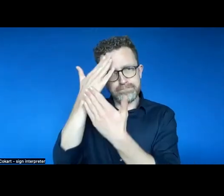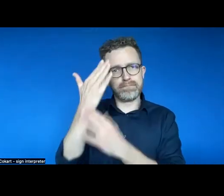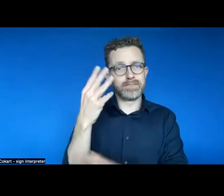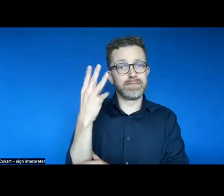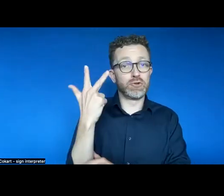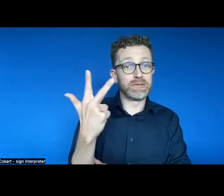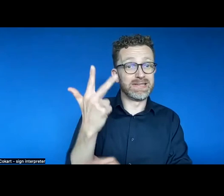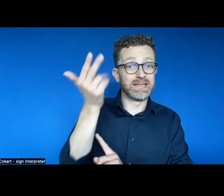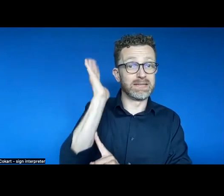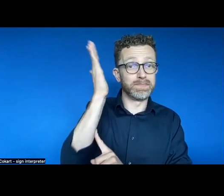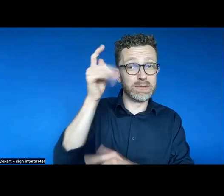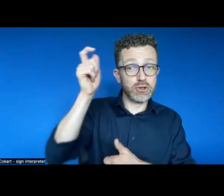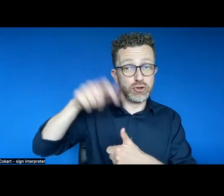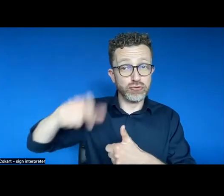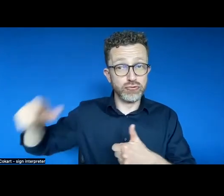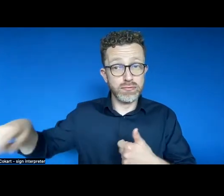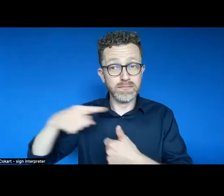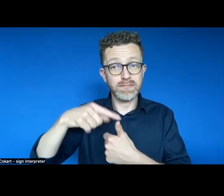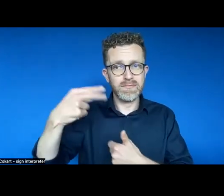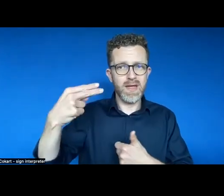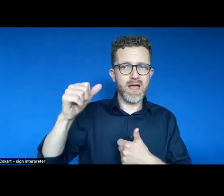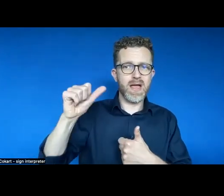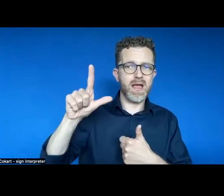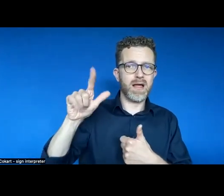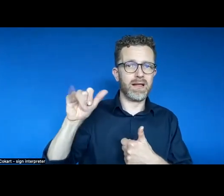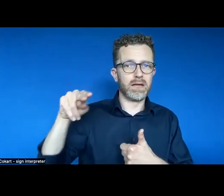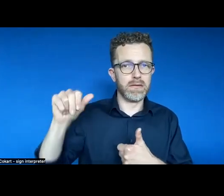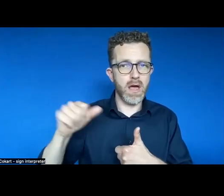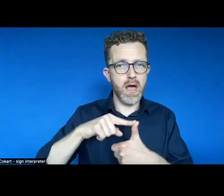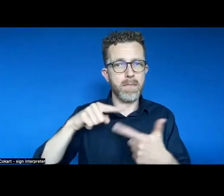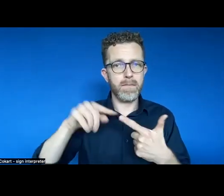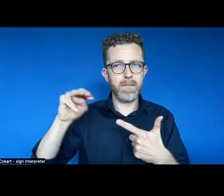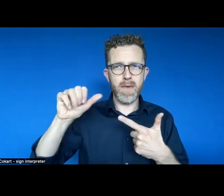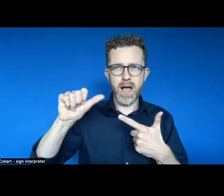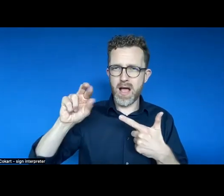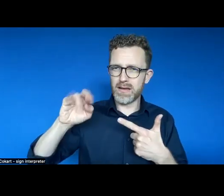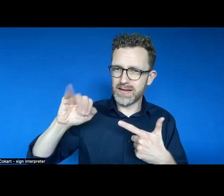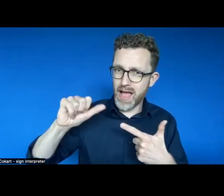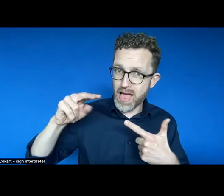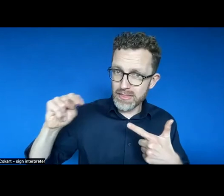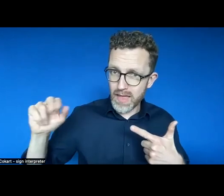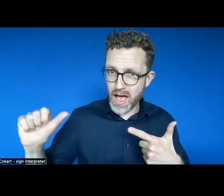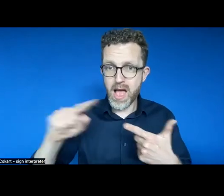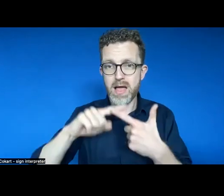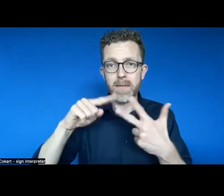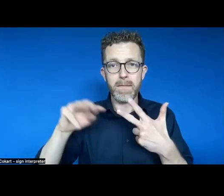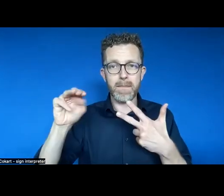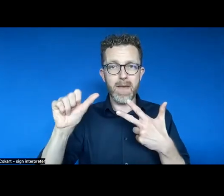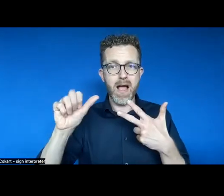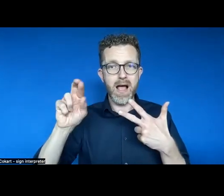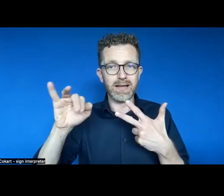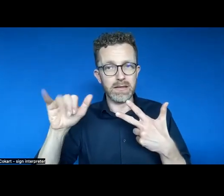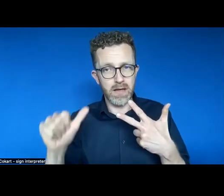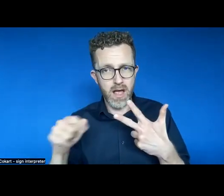with disabilities, despite the great dangers that they themselves are facing. We know that they have families in harm's way.